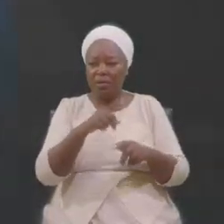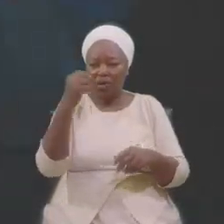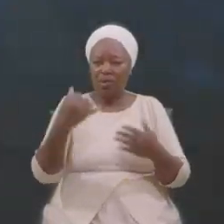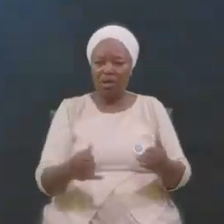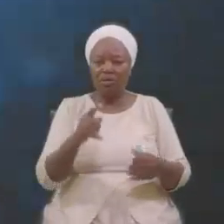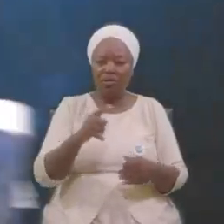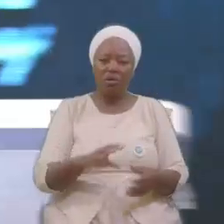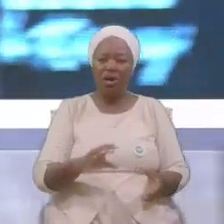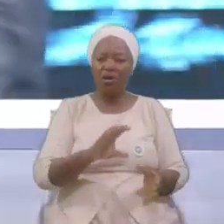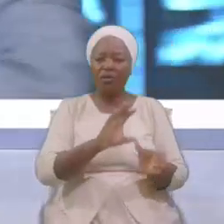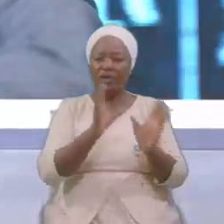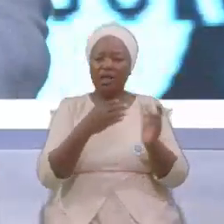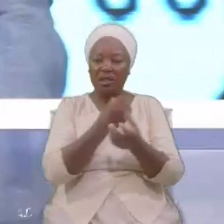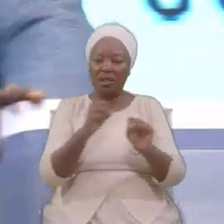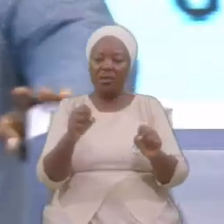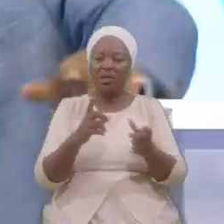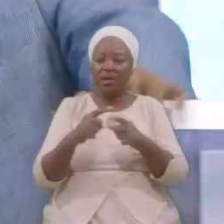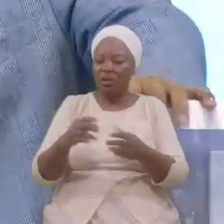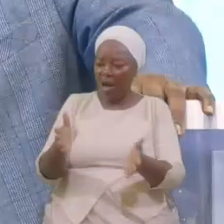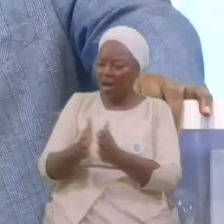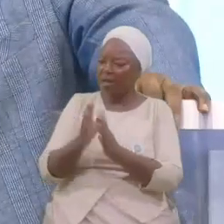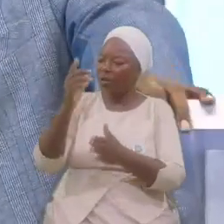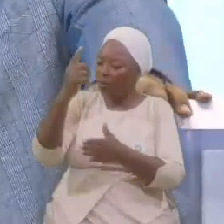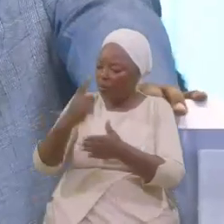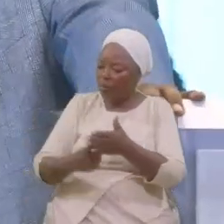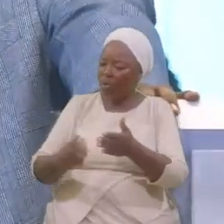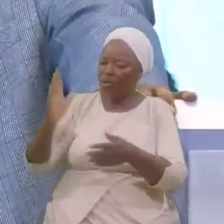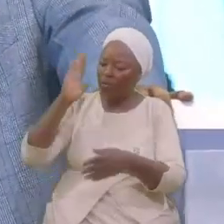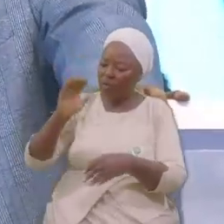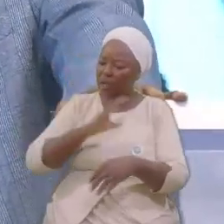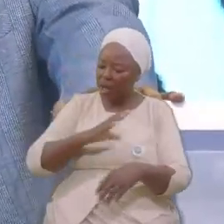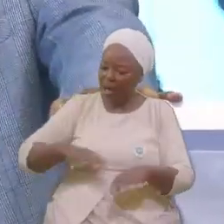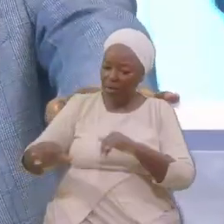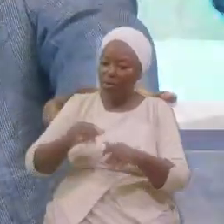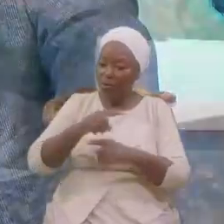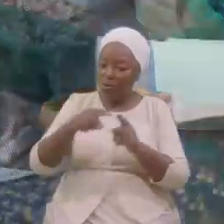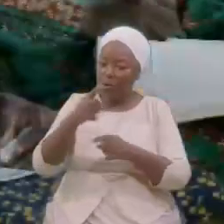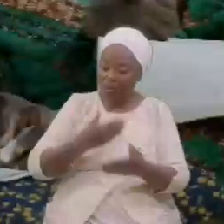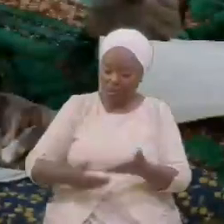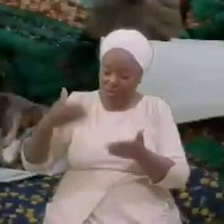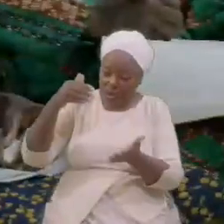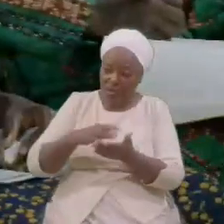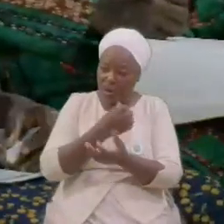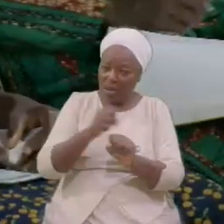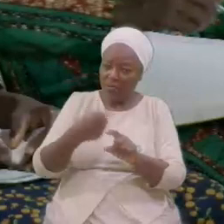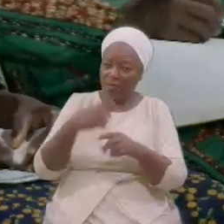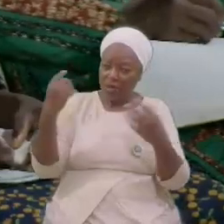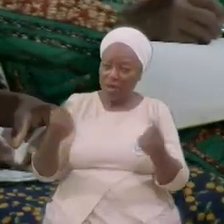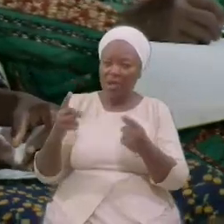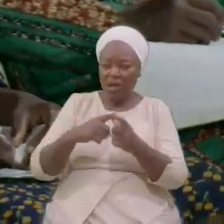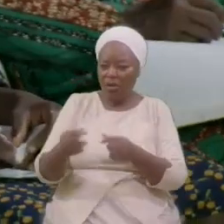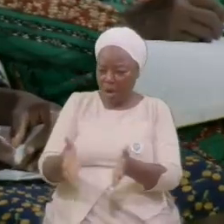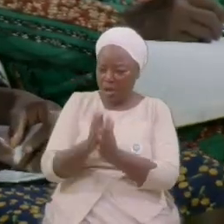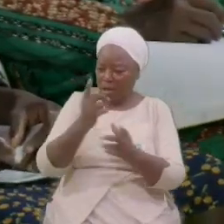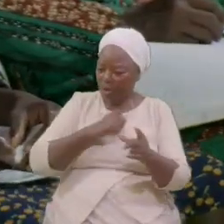asking yourself, what will Christ do? And those gracious steps of